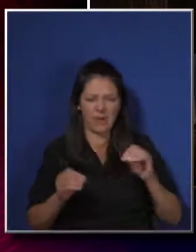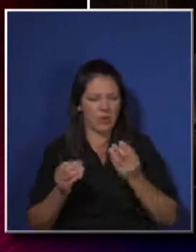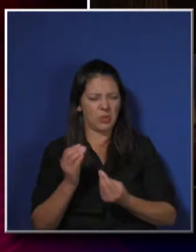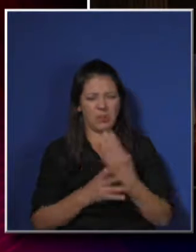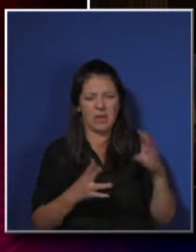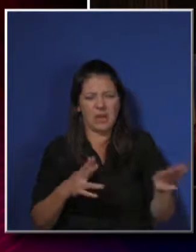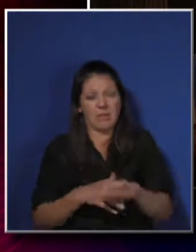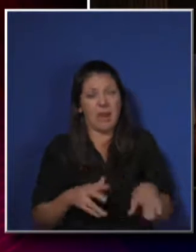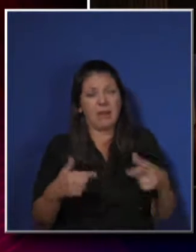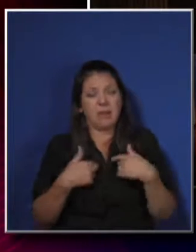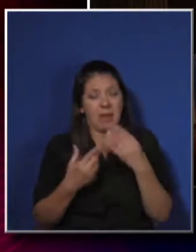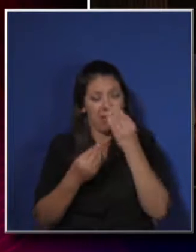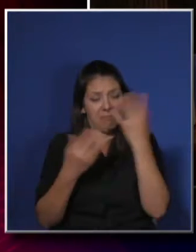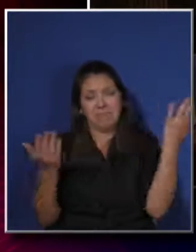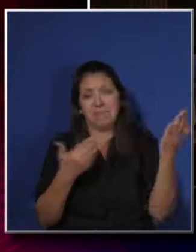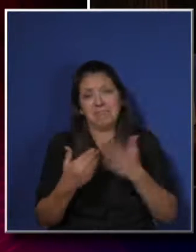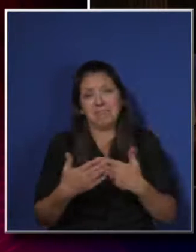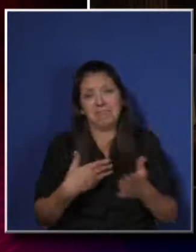matter.